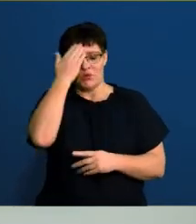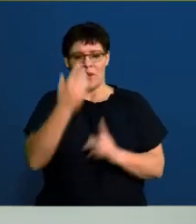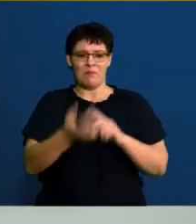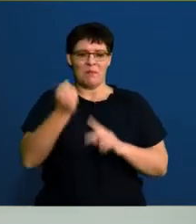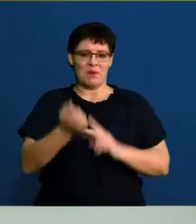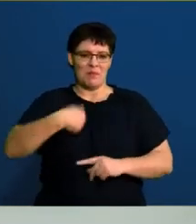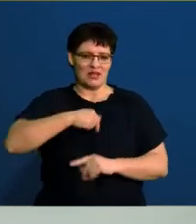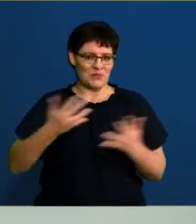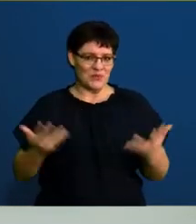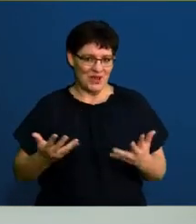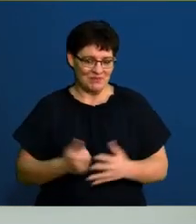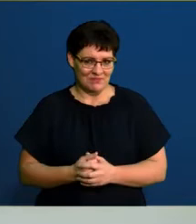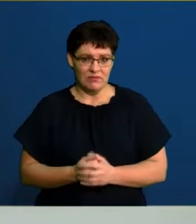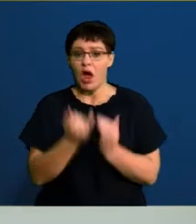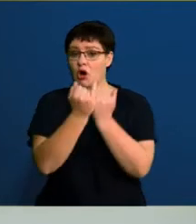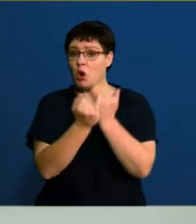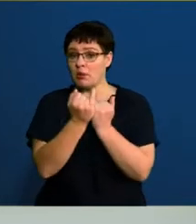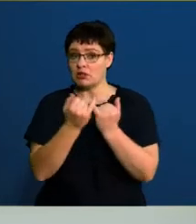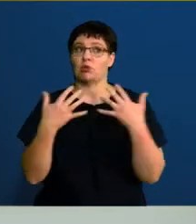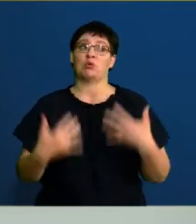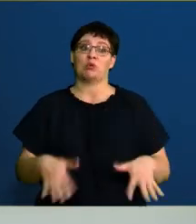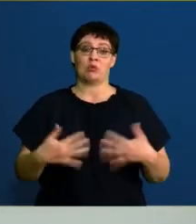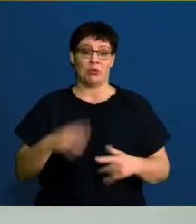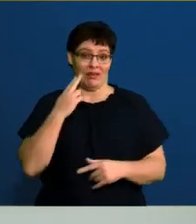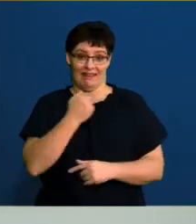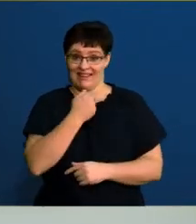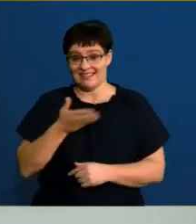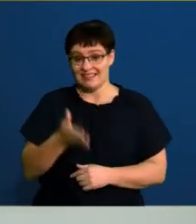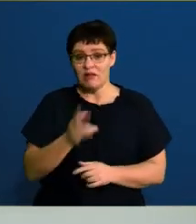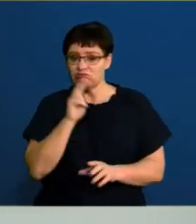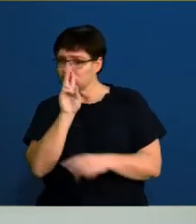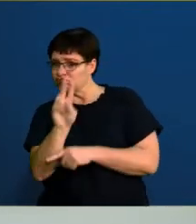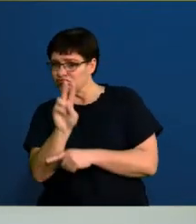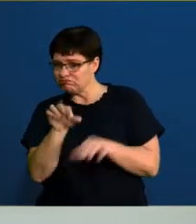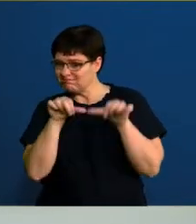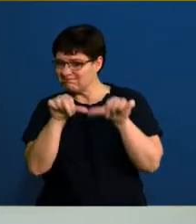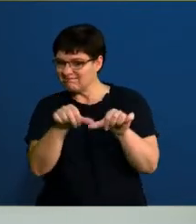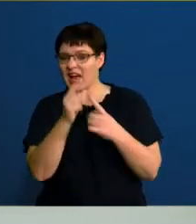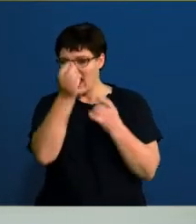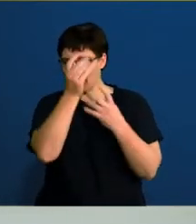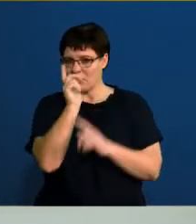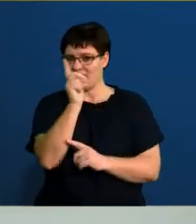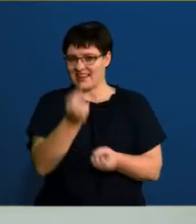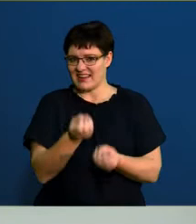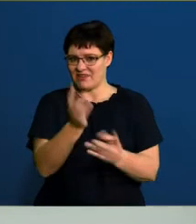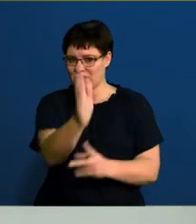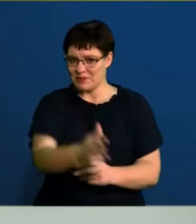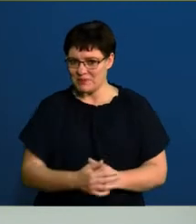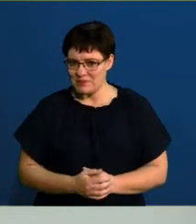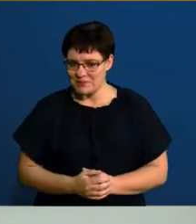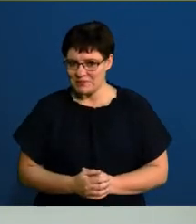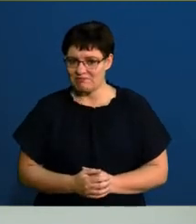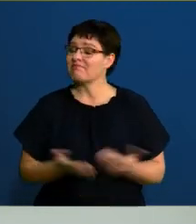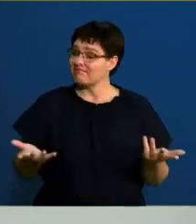We've got some cool competitions running, so please do stay tuned and I'll give you all of those details later on in the show.